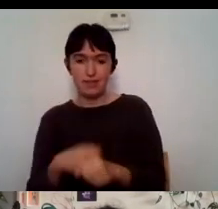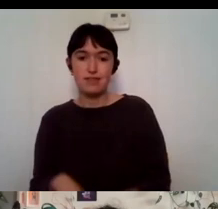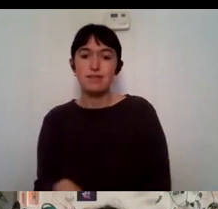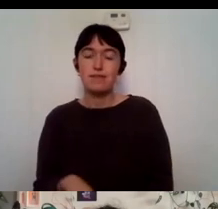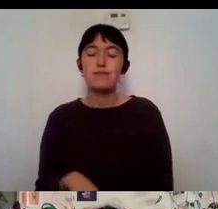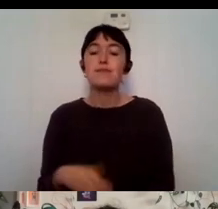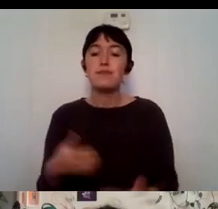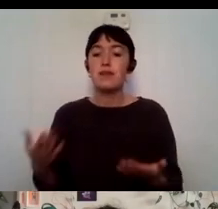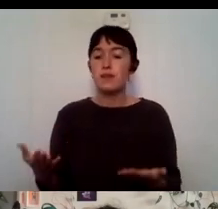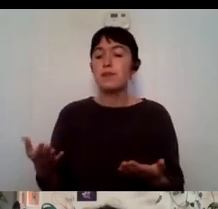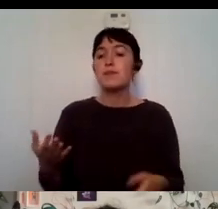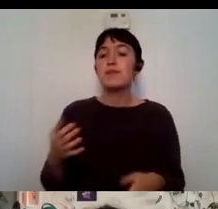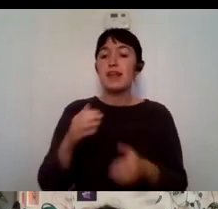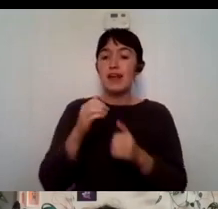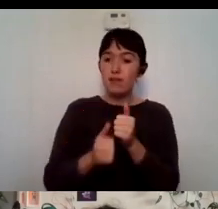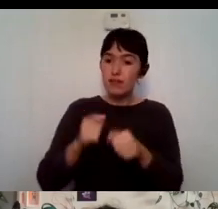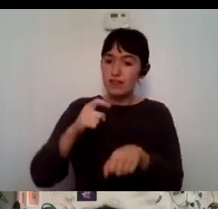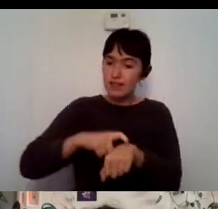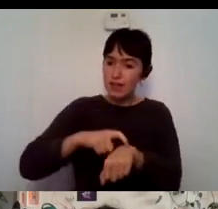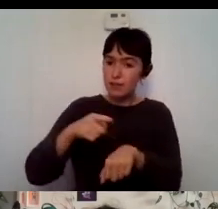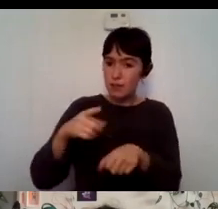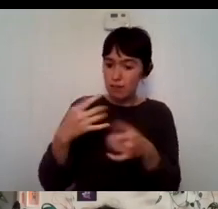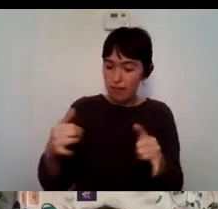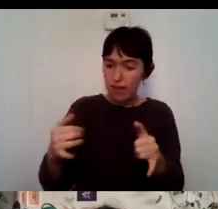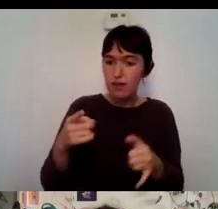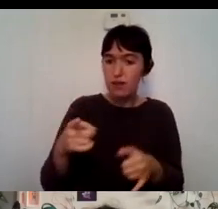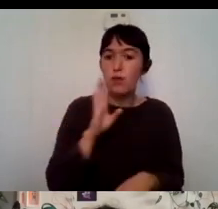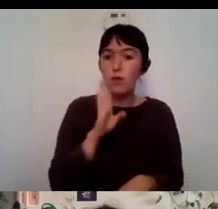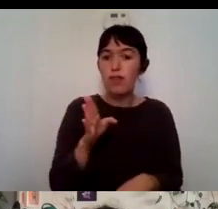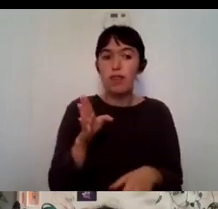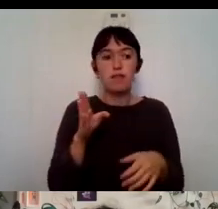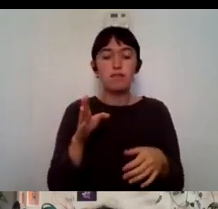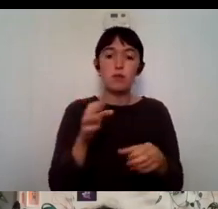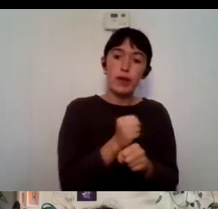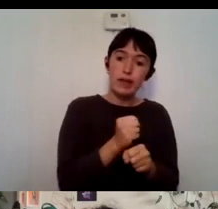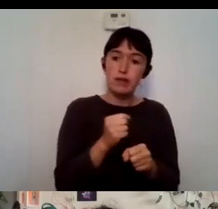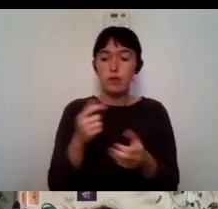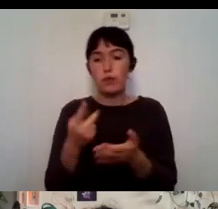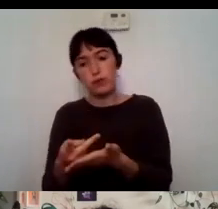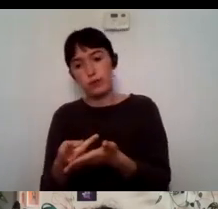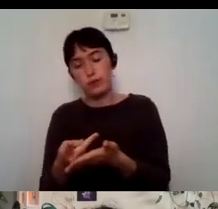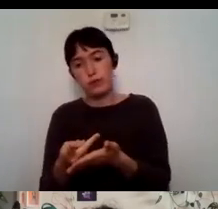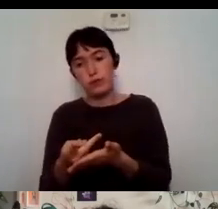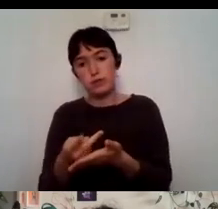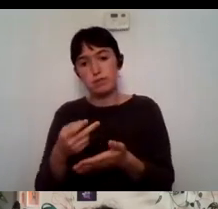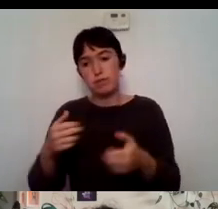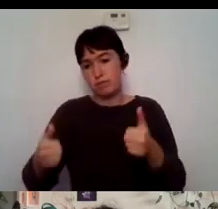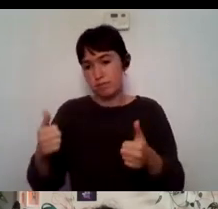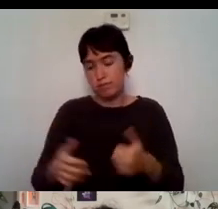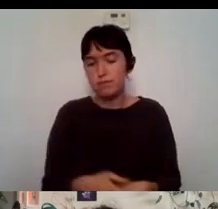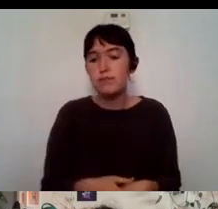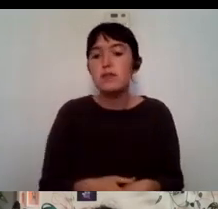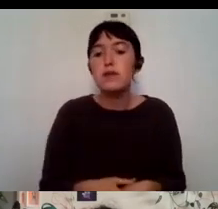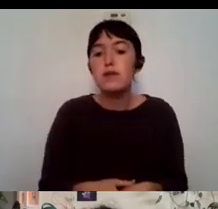that every time you play, you're either going to at least win or lose. And this is really important for us because we need